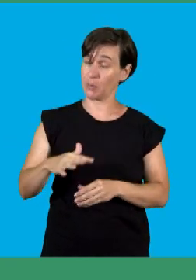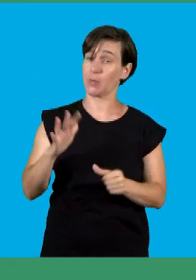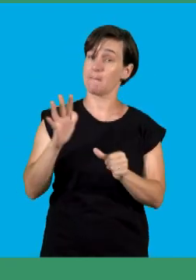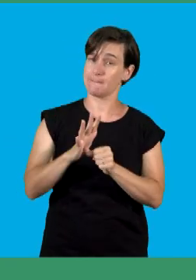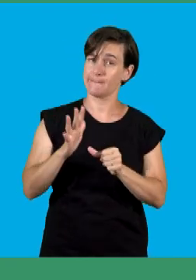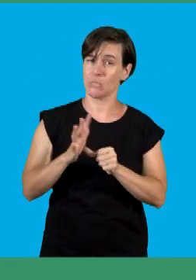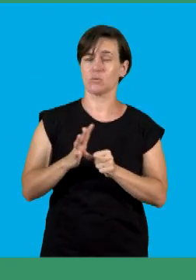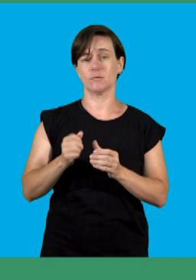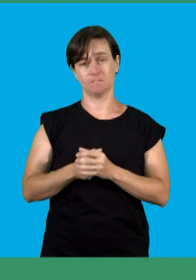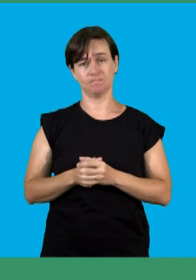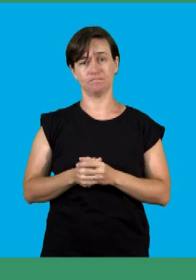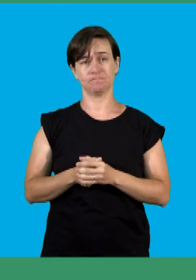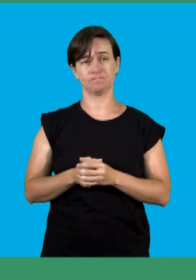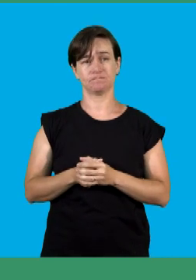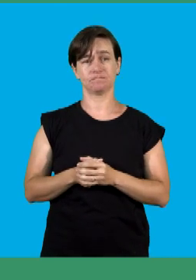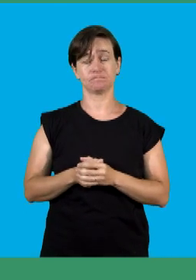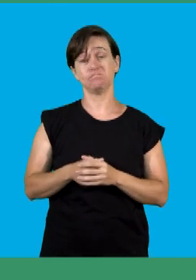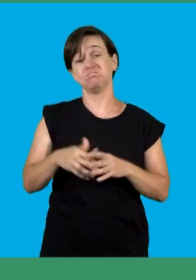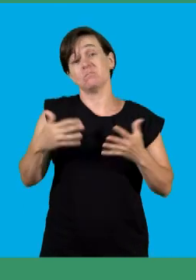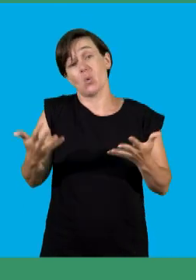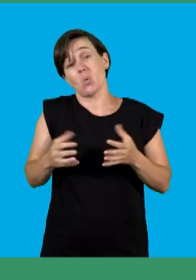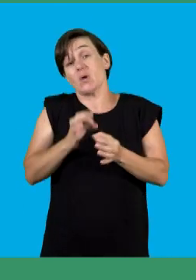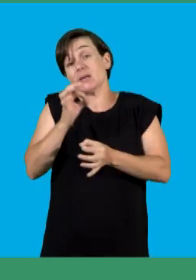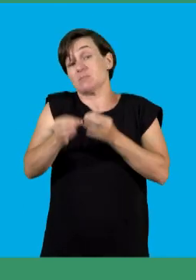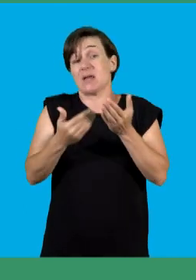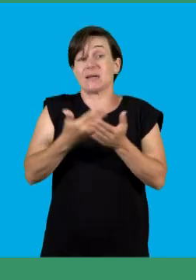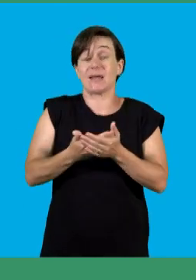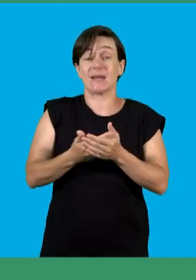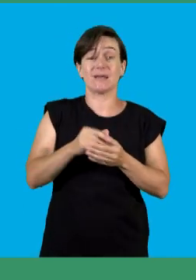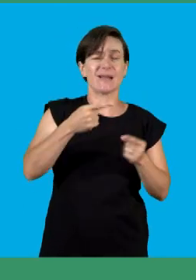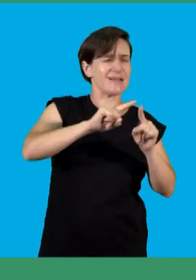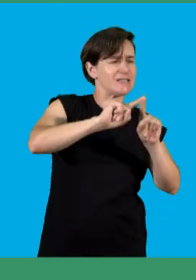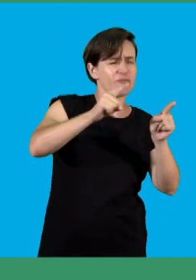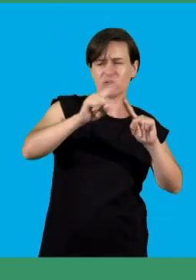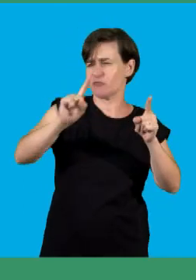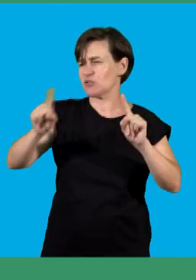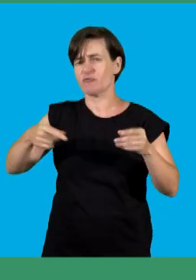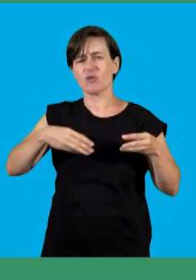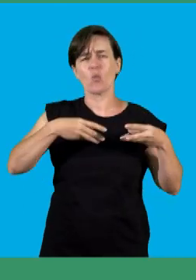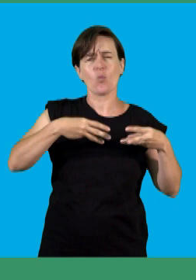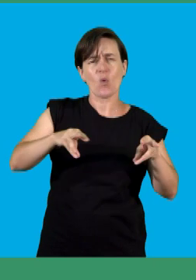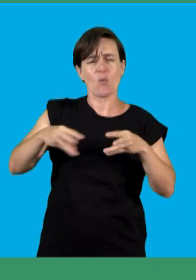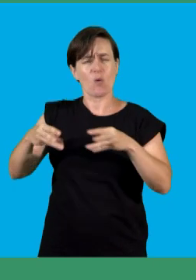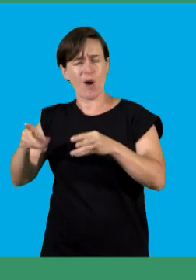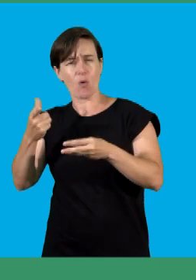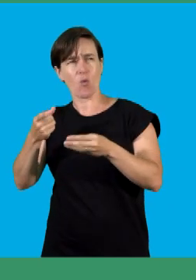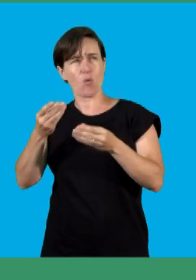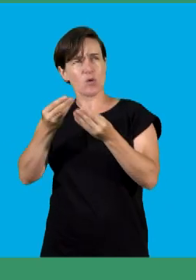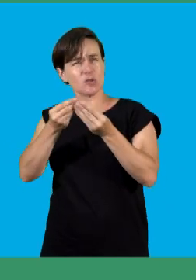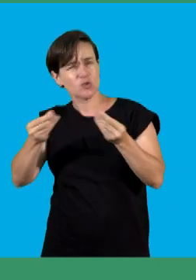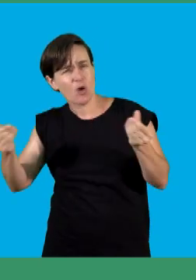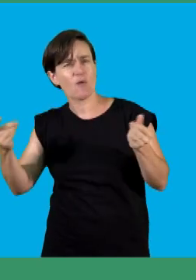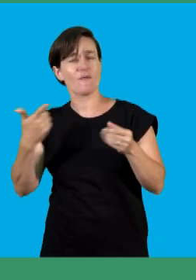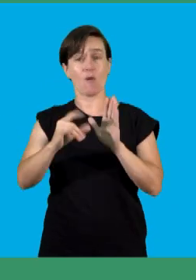solutions to difficult or complex issues. Or you can also say it's alternative solutions that are